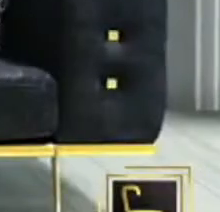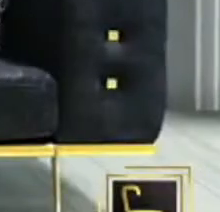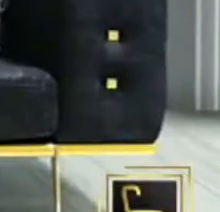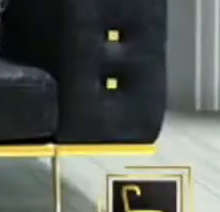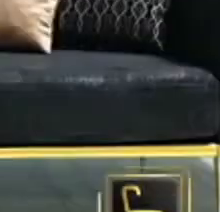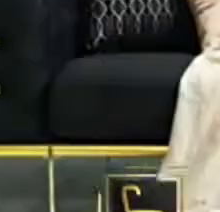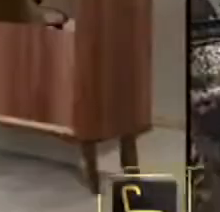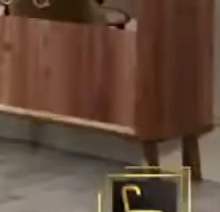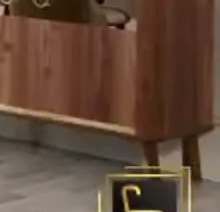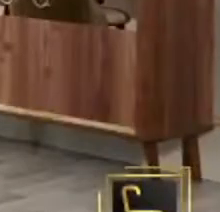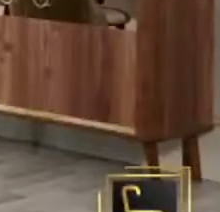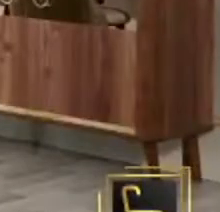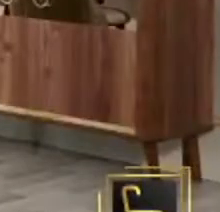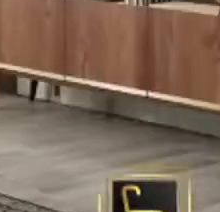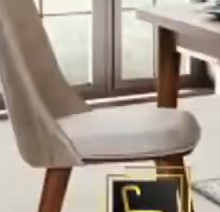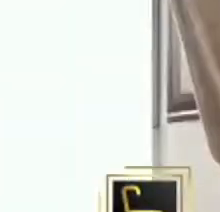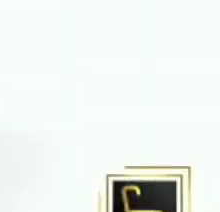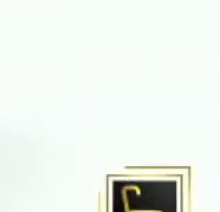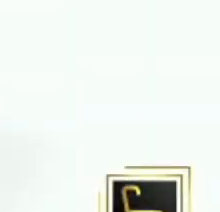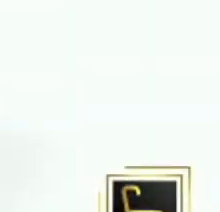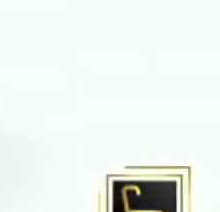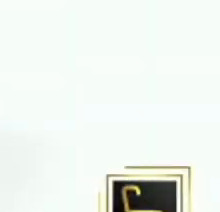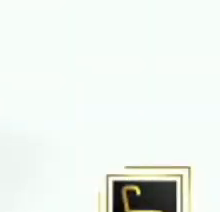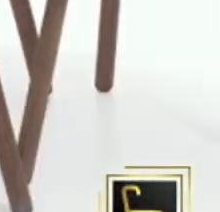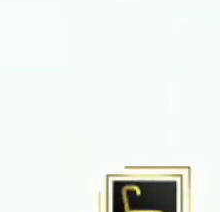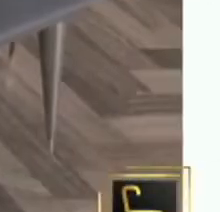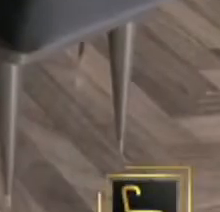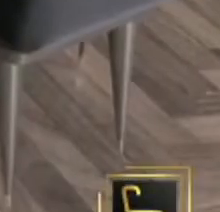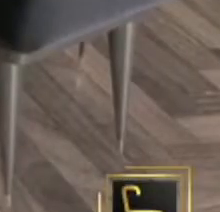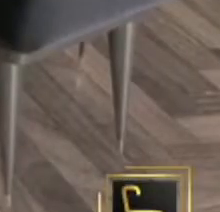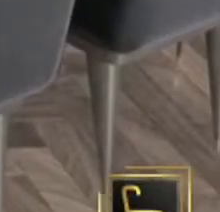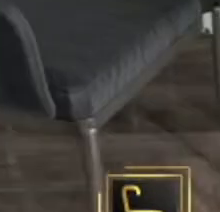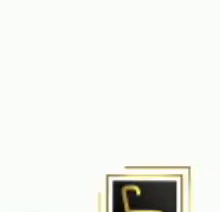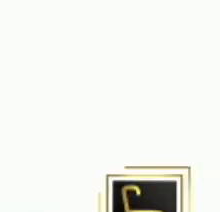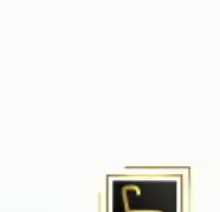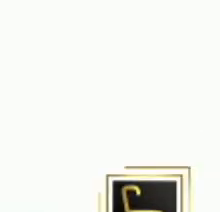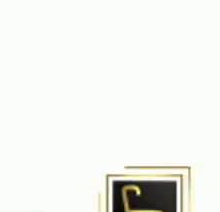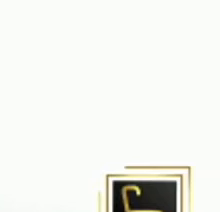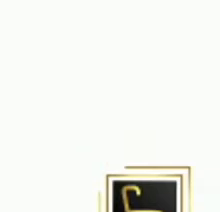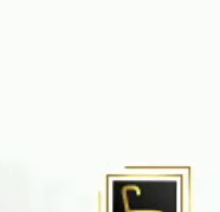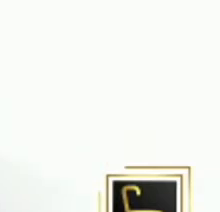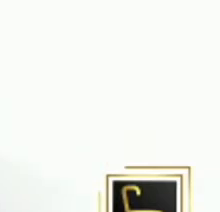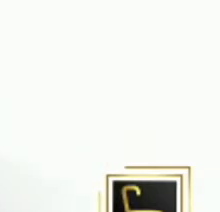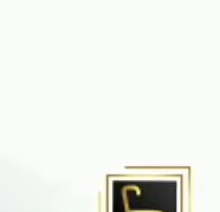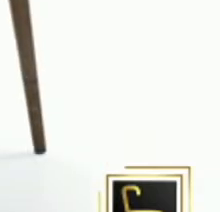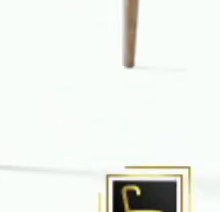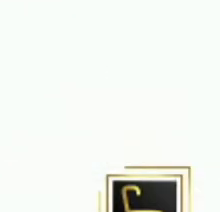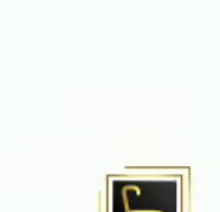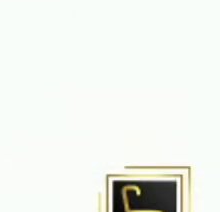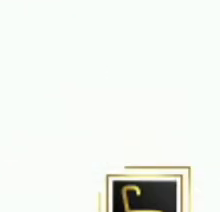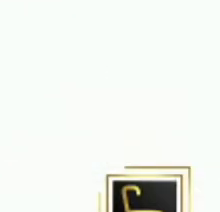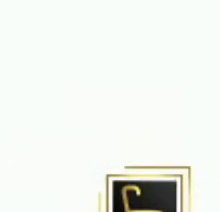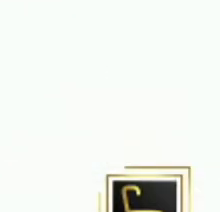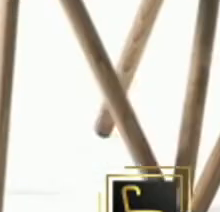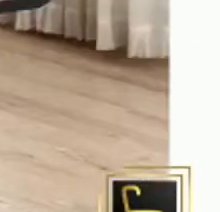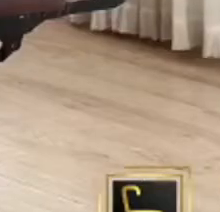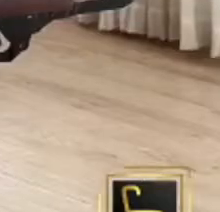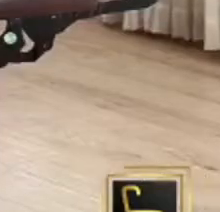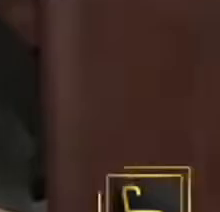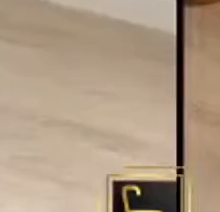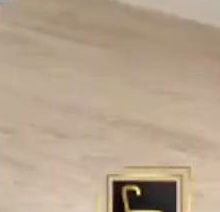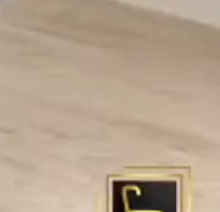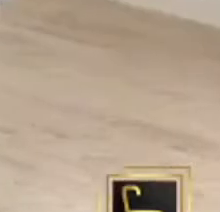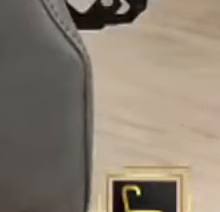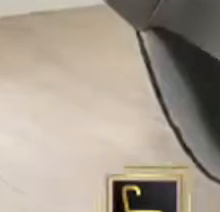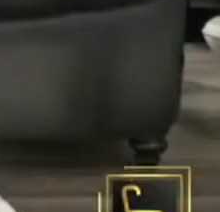are celebrating our growth by giving you a clearance sale with up to 50% off all furniture. Find us